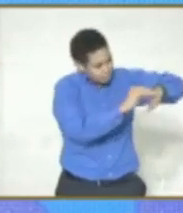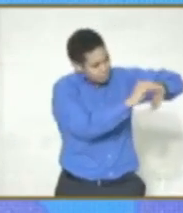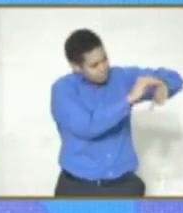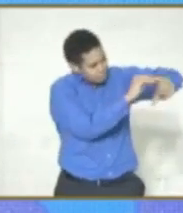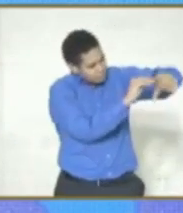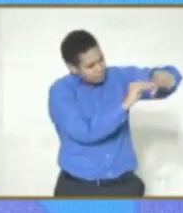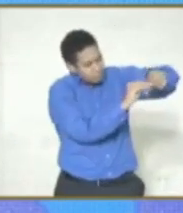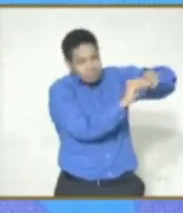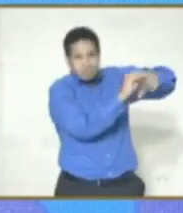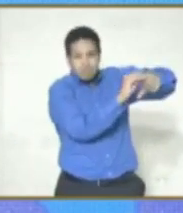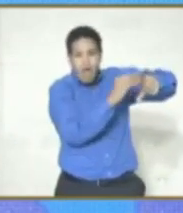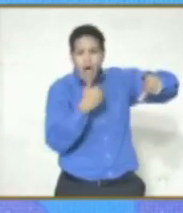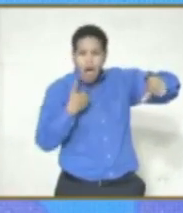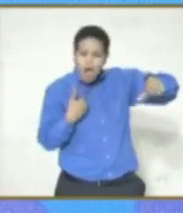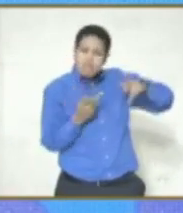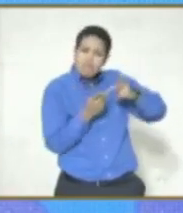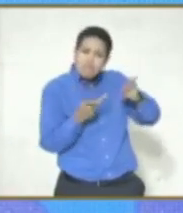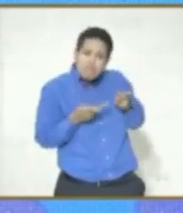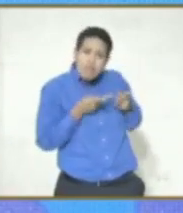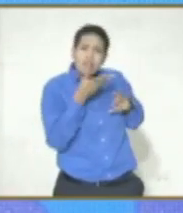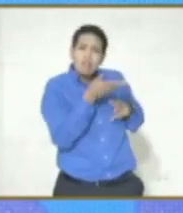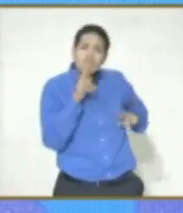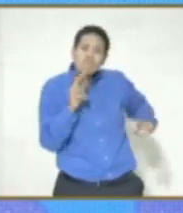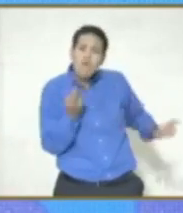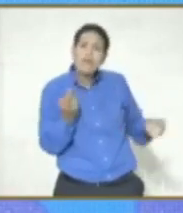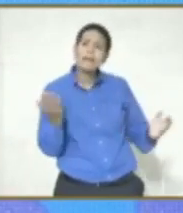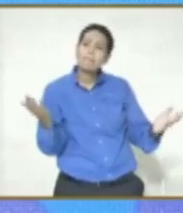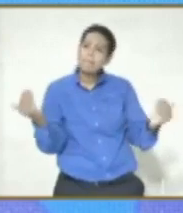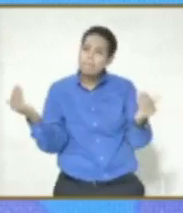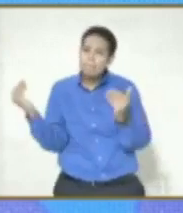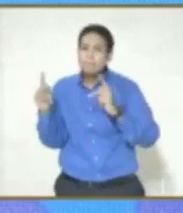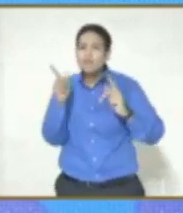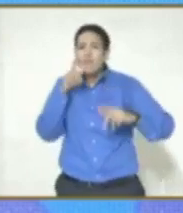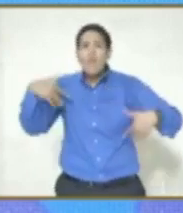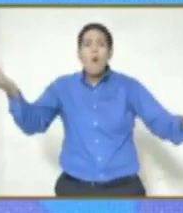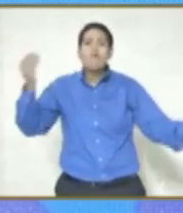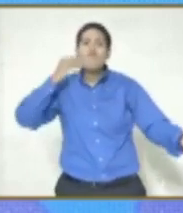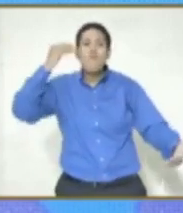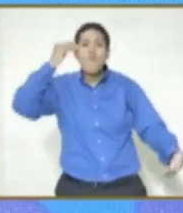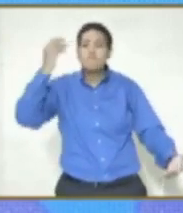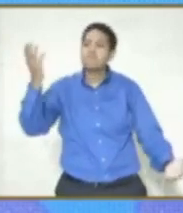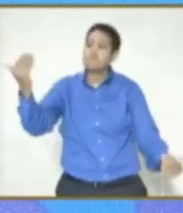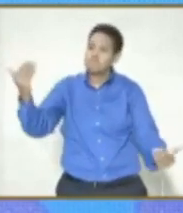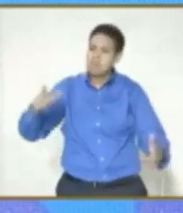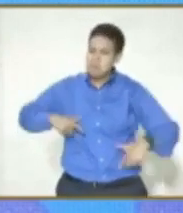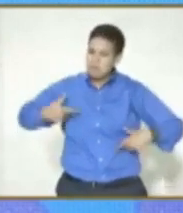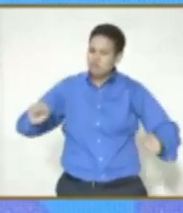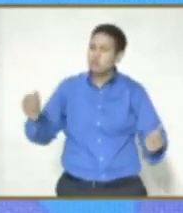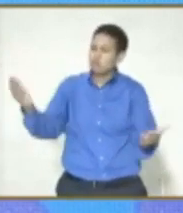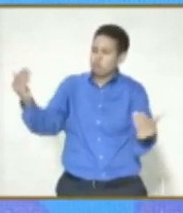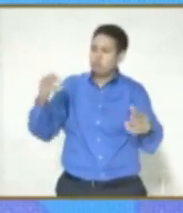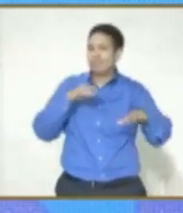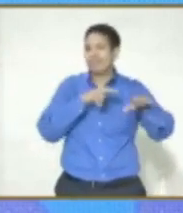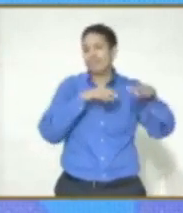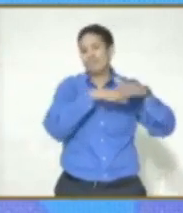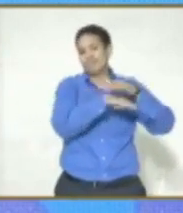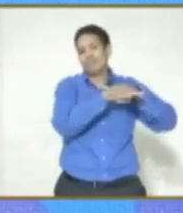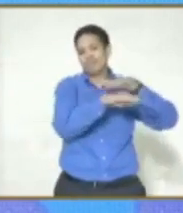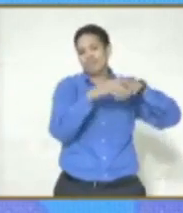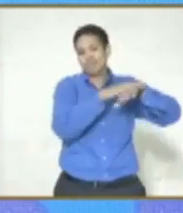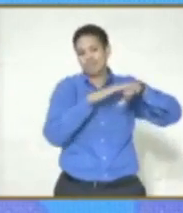a facility to house the homeless population. So today, we're going